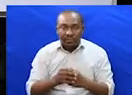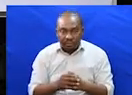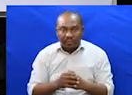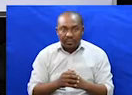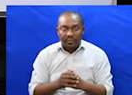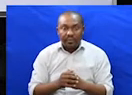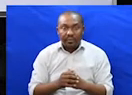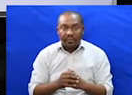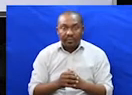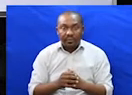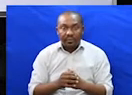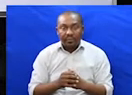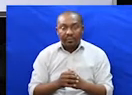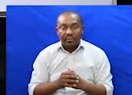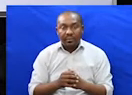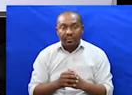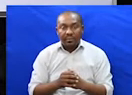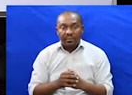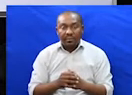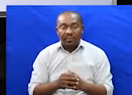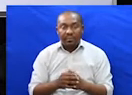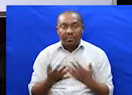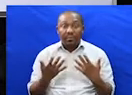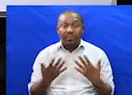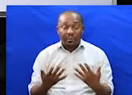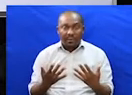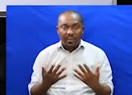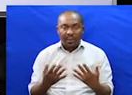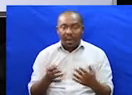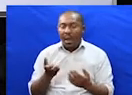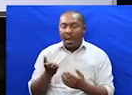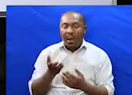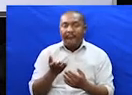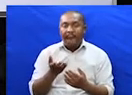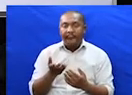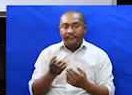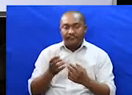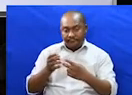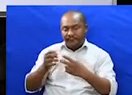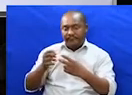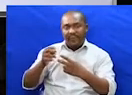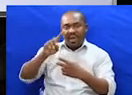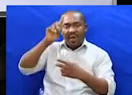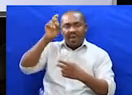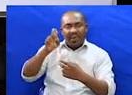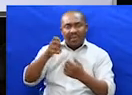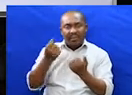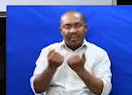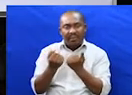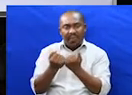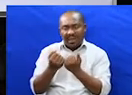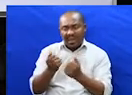go further. What make up these genes?